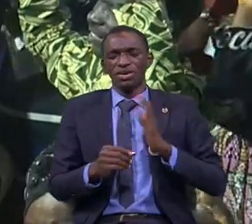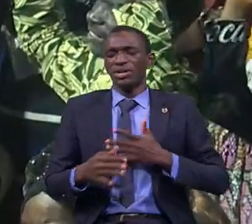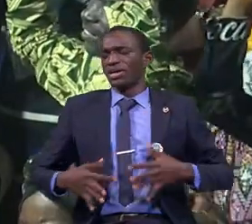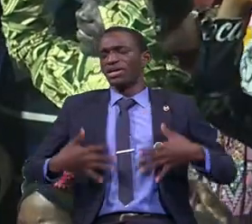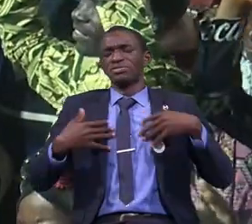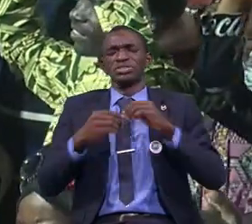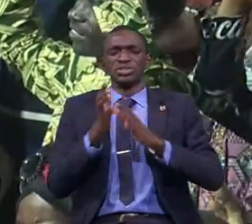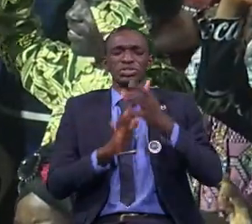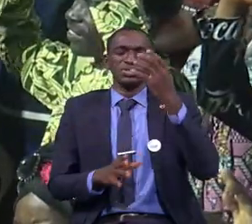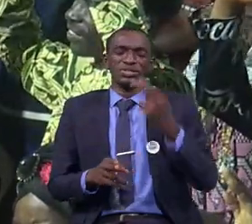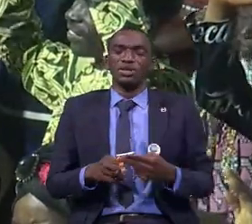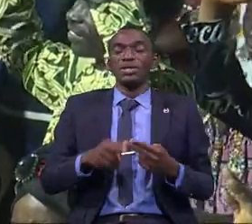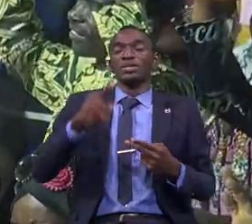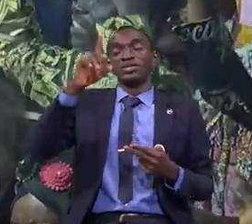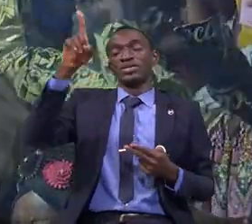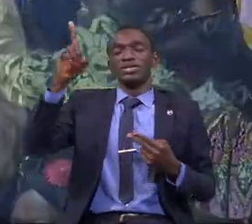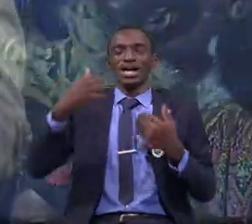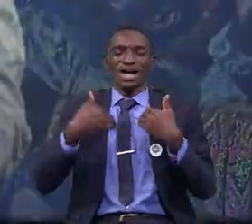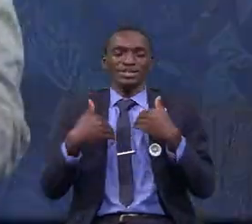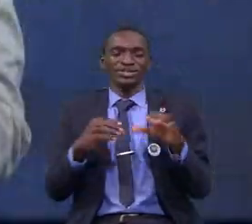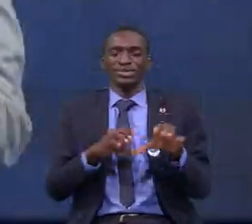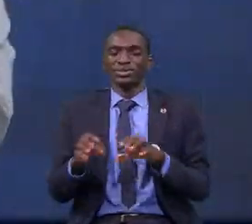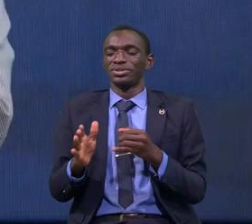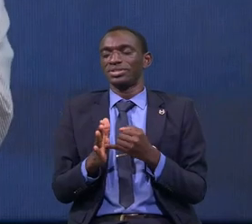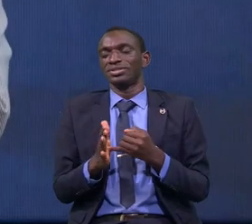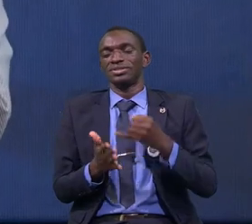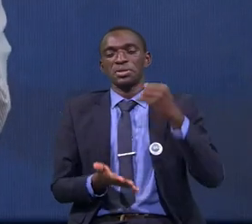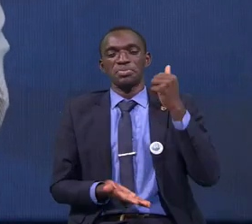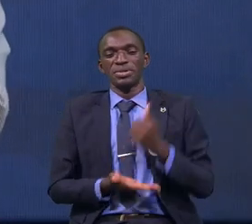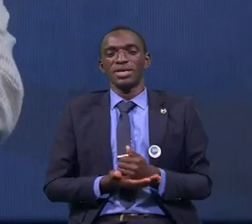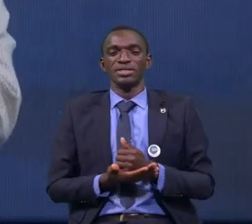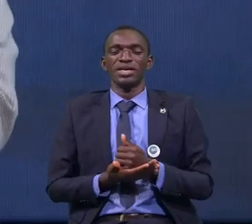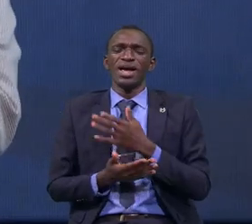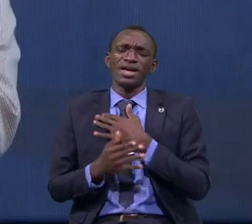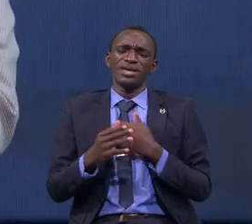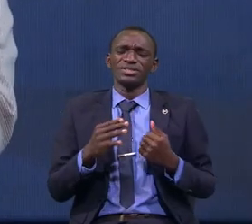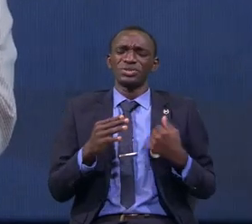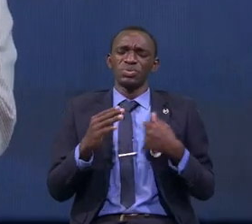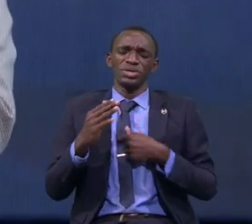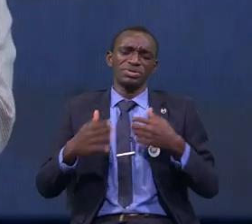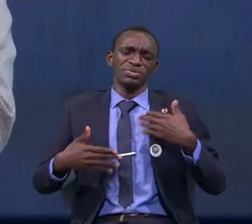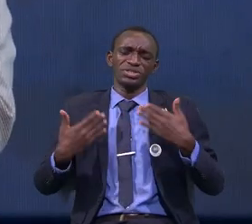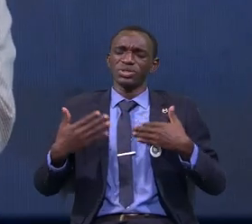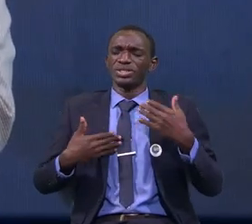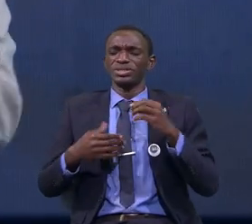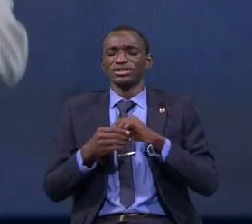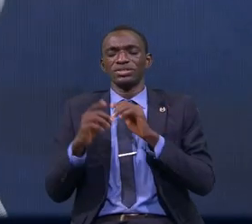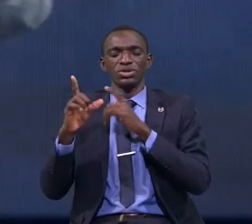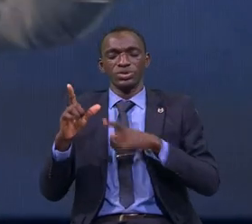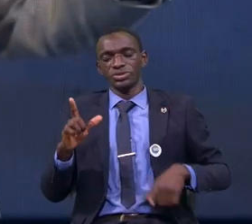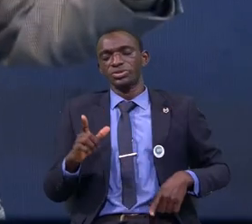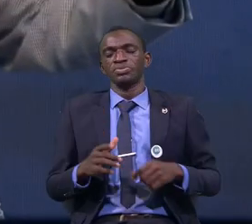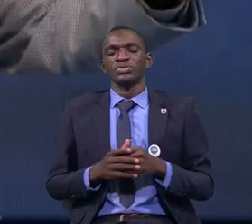He has done it. I will rejoice in the Lord.